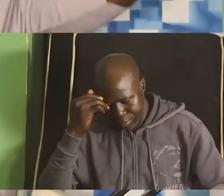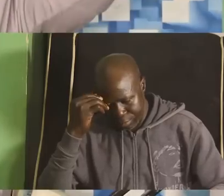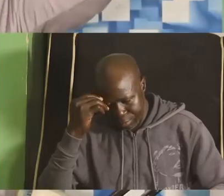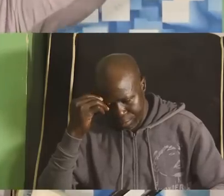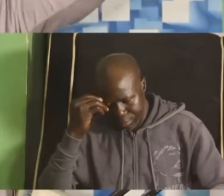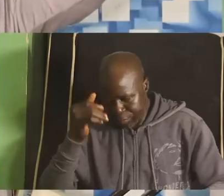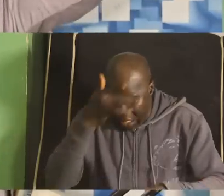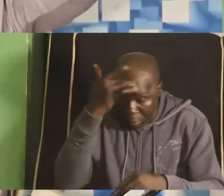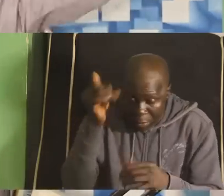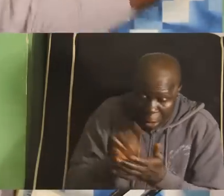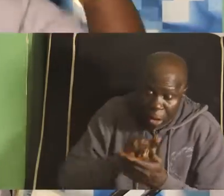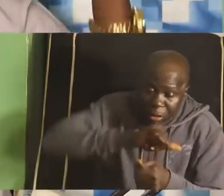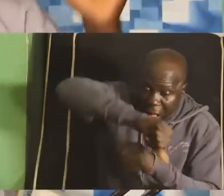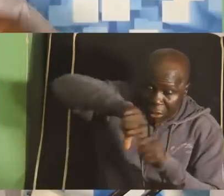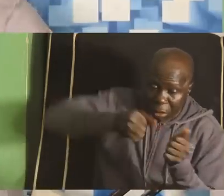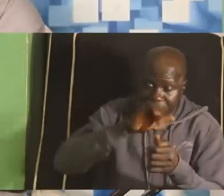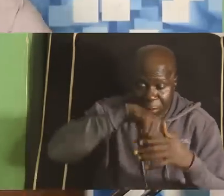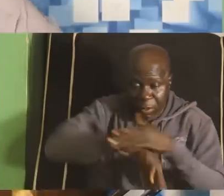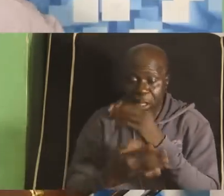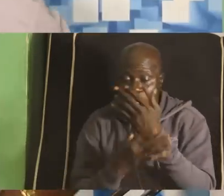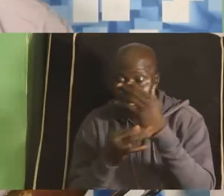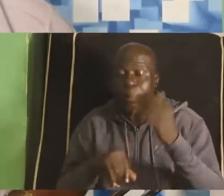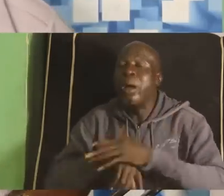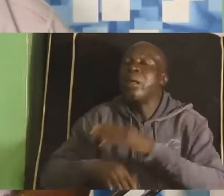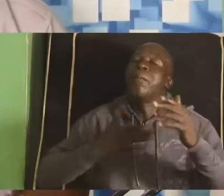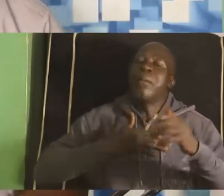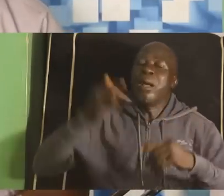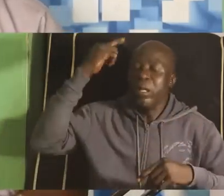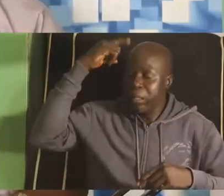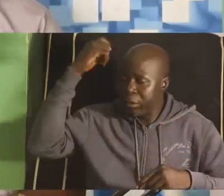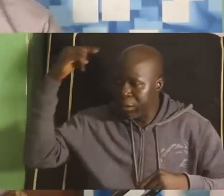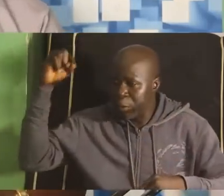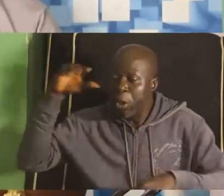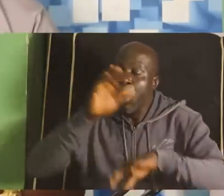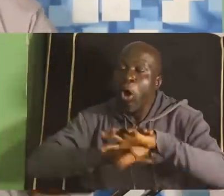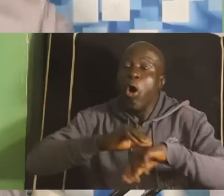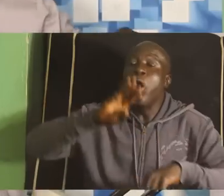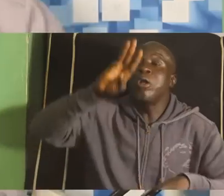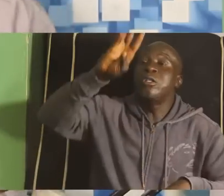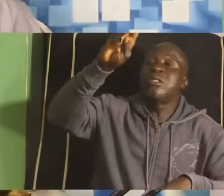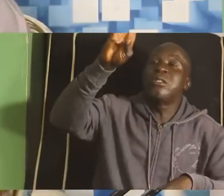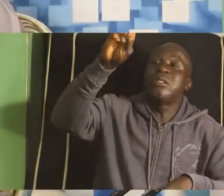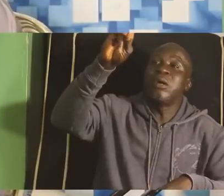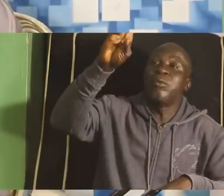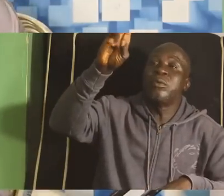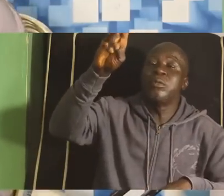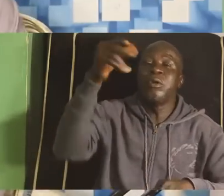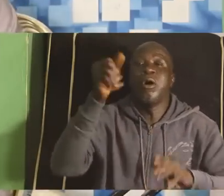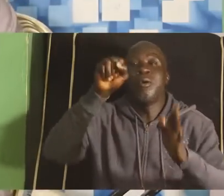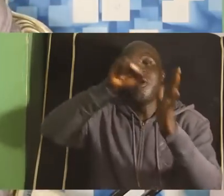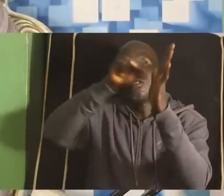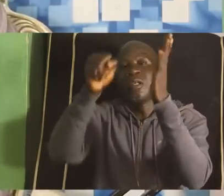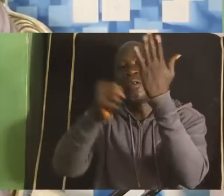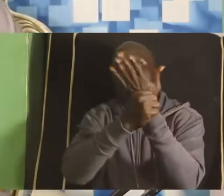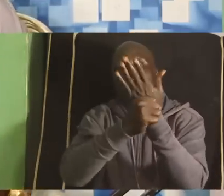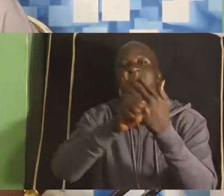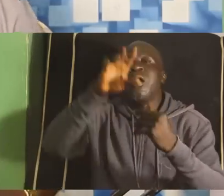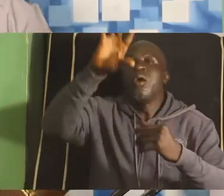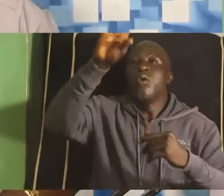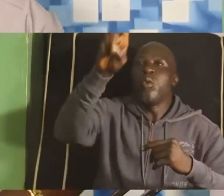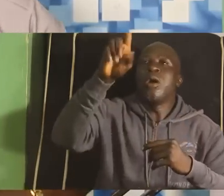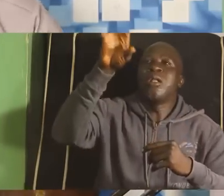oro yan mi loju ala mi. He has anointed me in my dream. On the 17th of September. On the 17th of September.